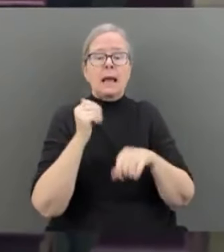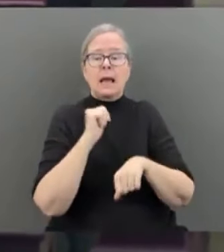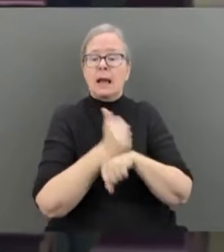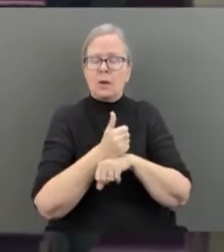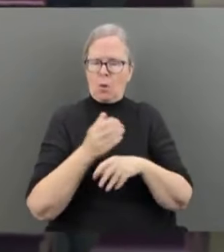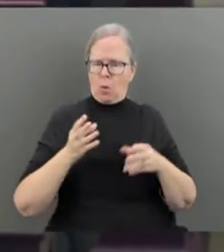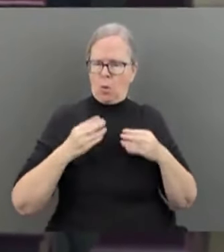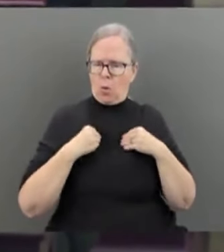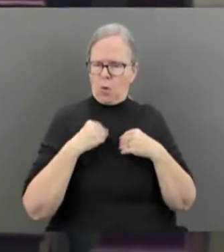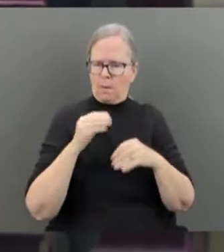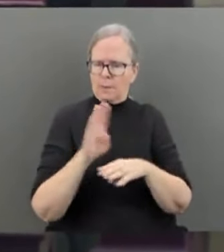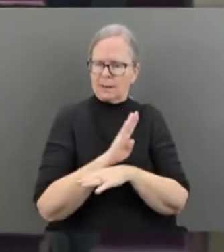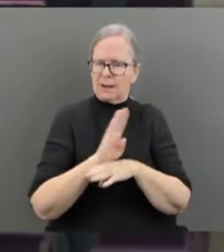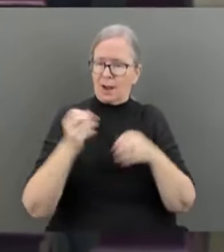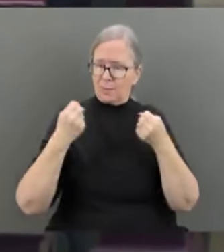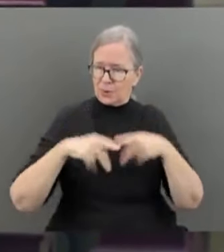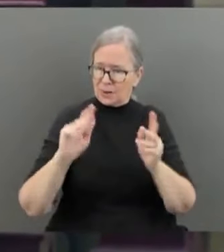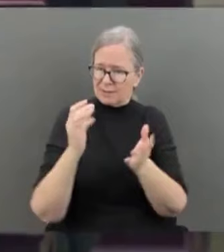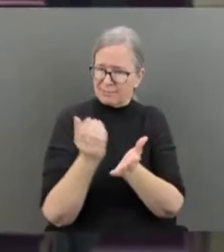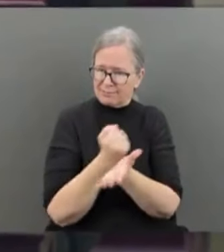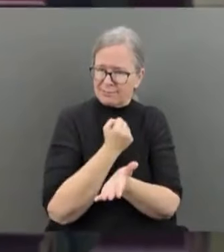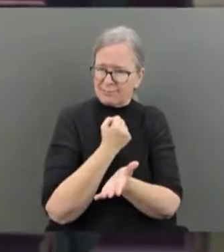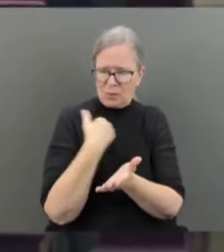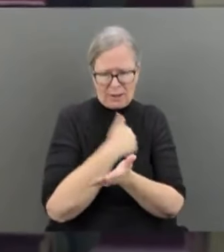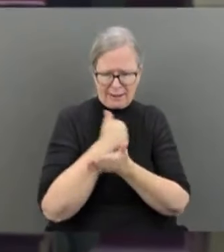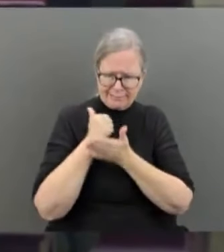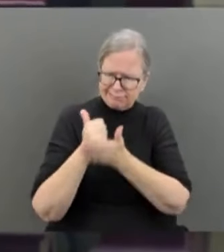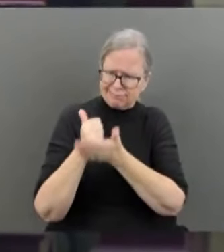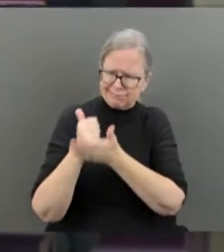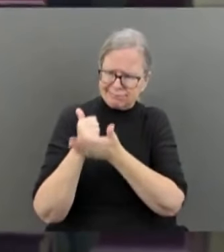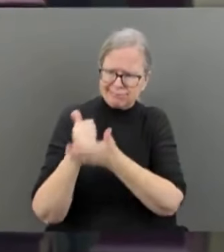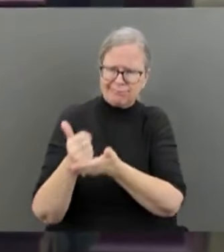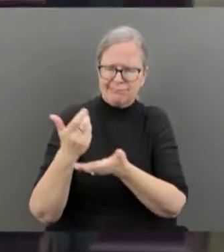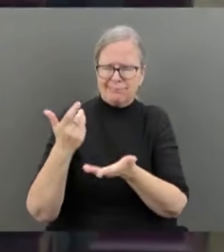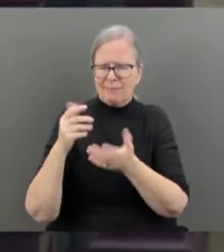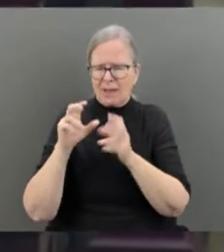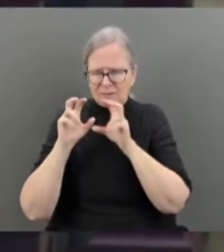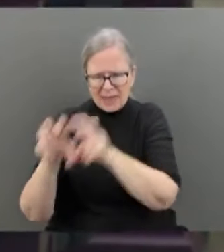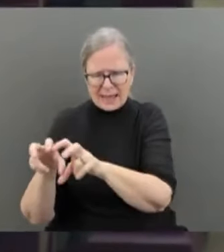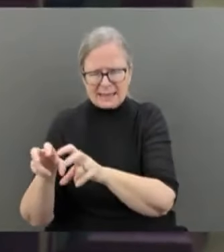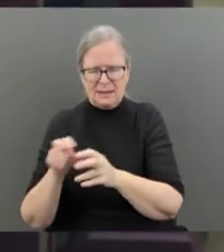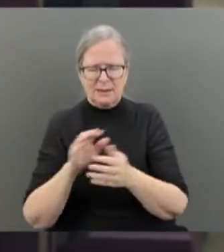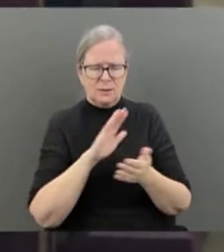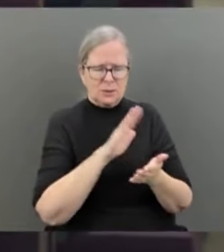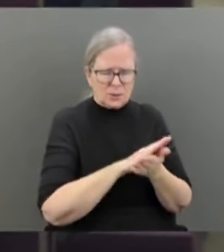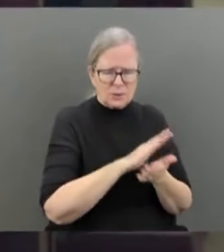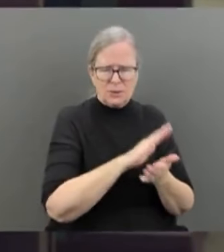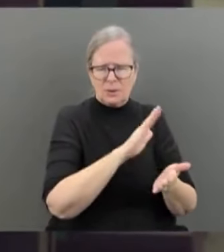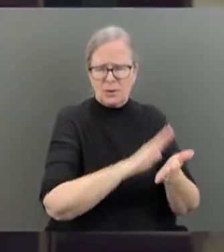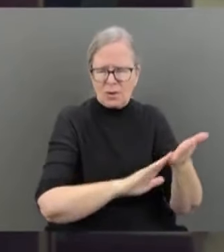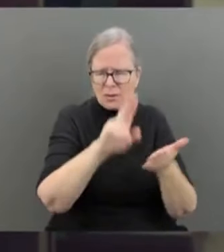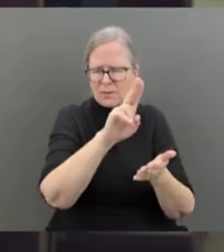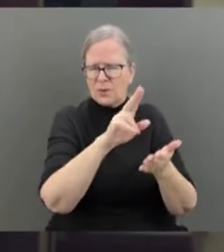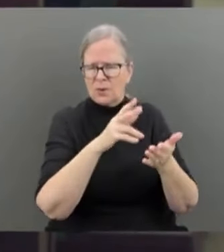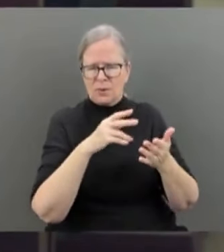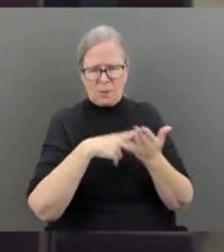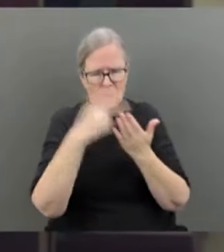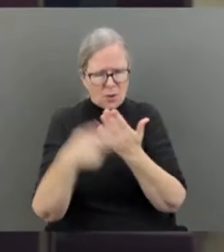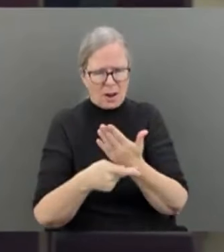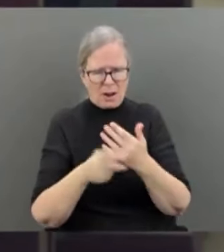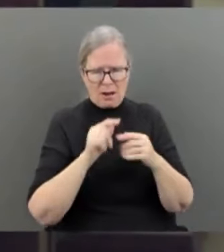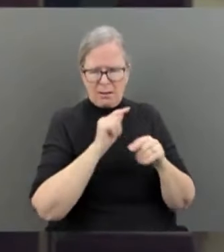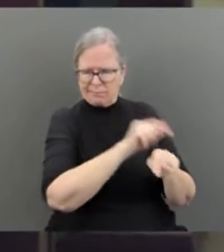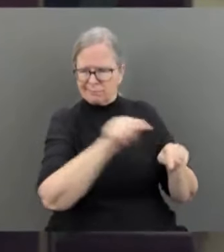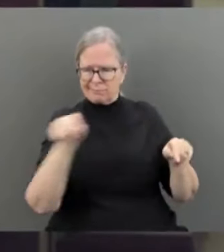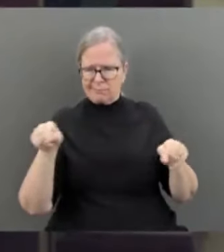record amounts into education, post-secondary, as well as employment and training programs to ensure workers can fully participate and succeed. Mr.